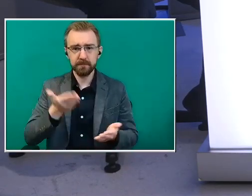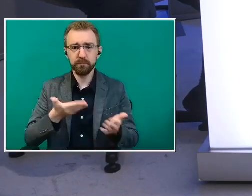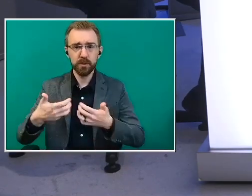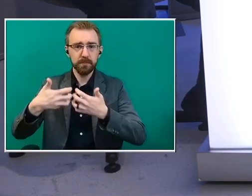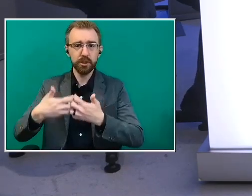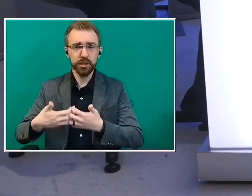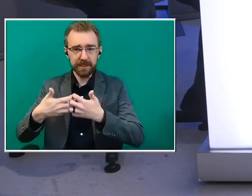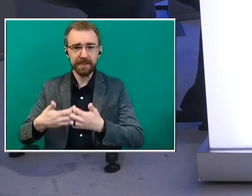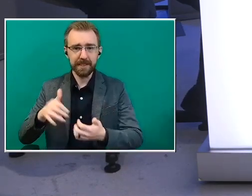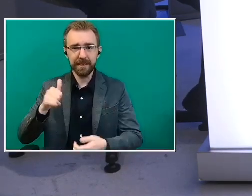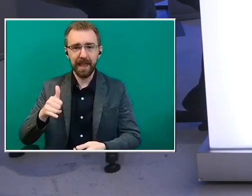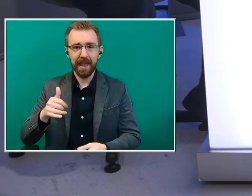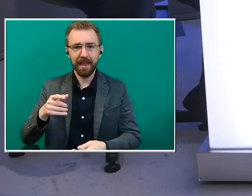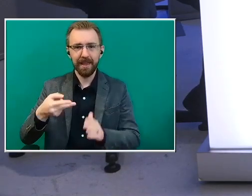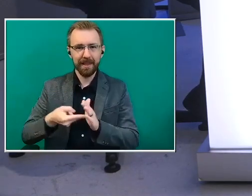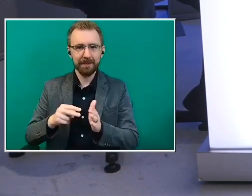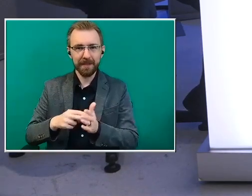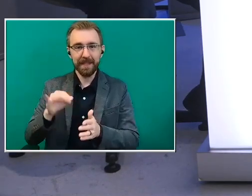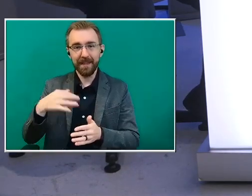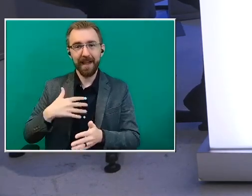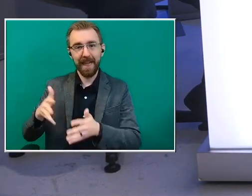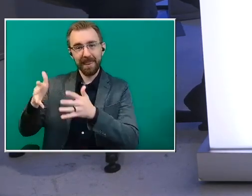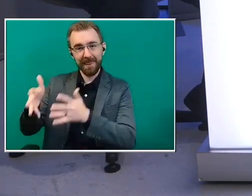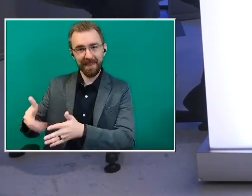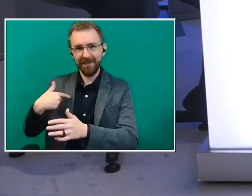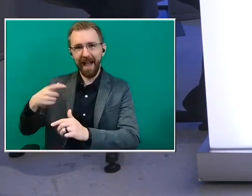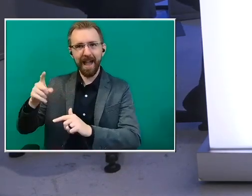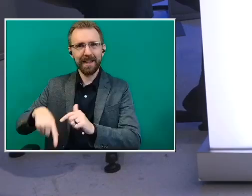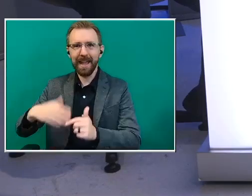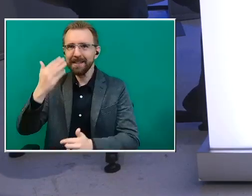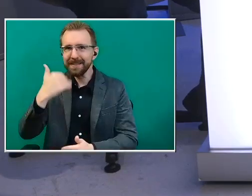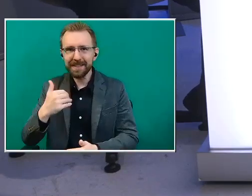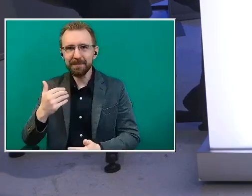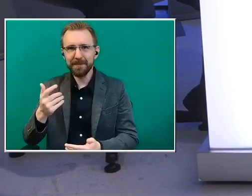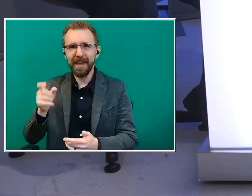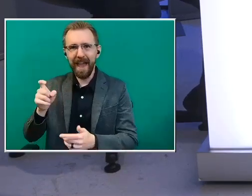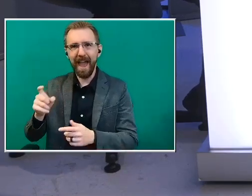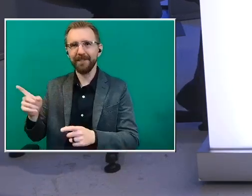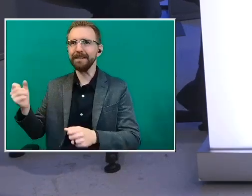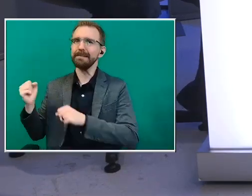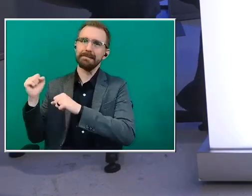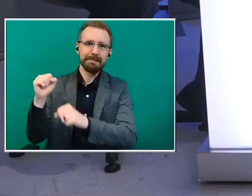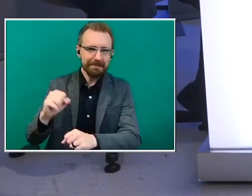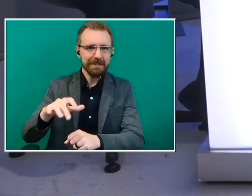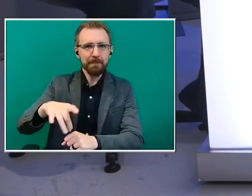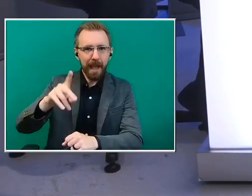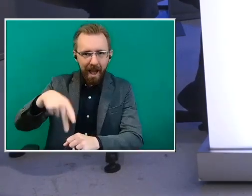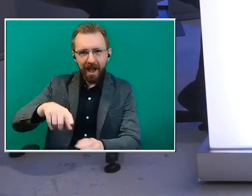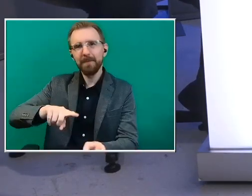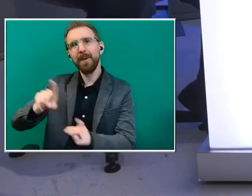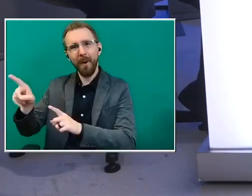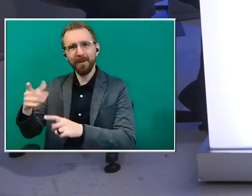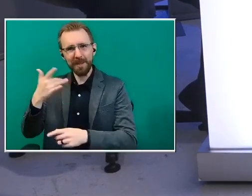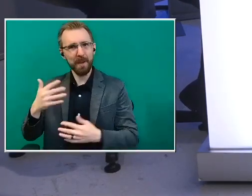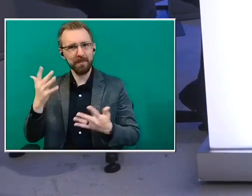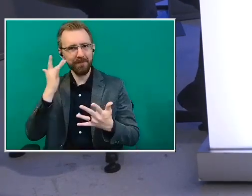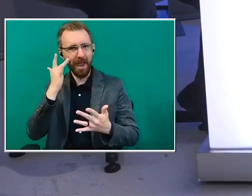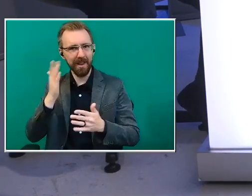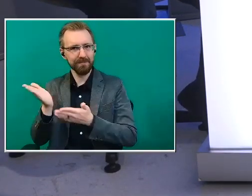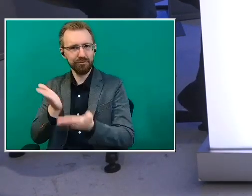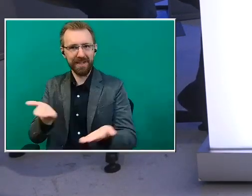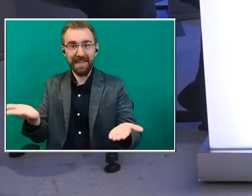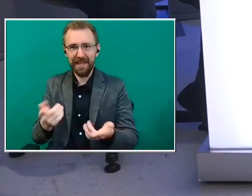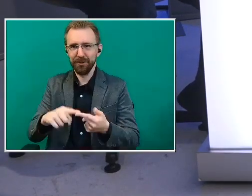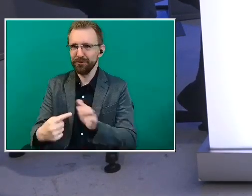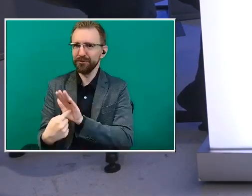means if I leave them here, I can't sleep. I have to come back and get them at 10 or 11 o'clock at night. Yep. So, Dr. Luther, what are the barriers to wearing